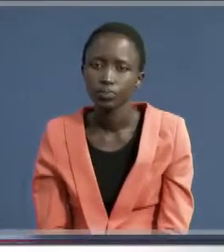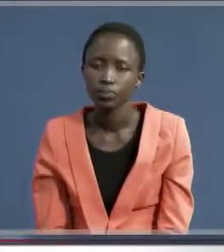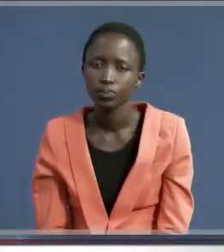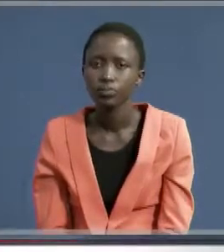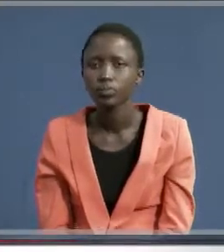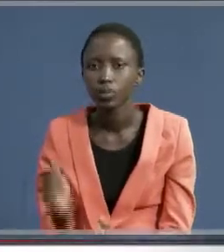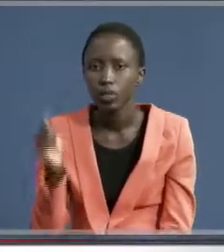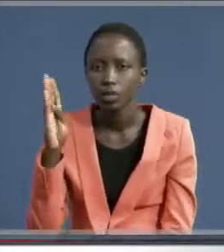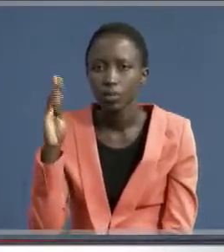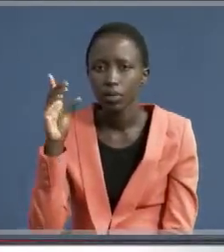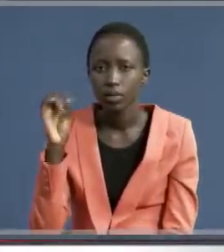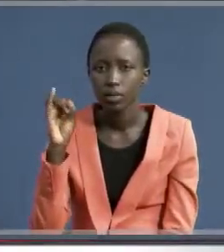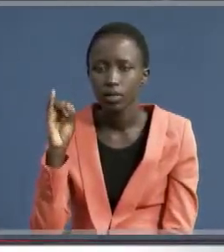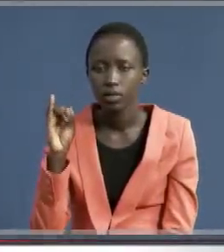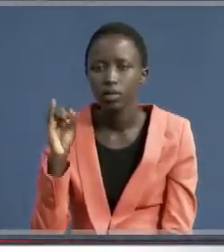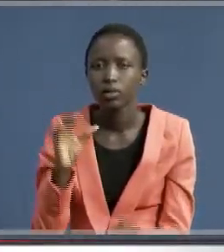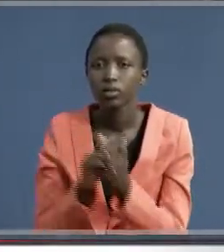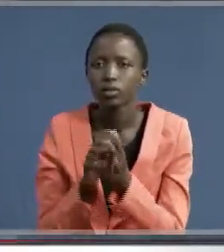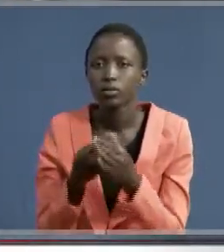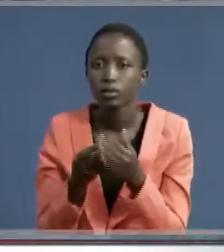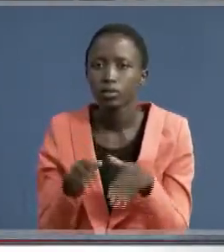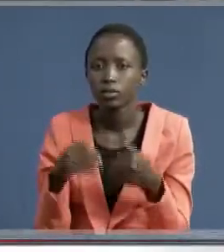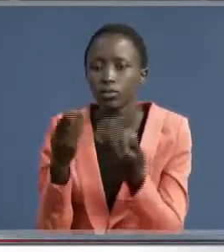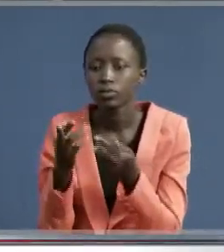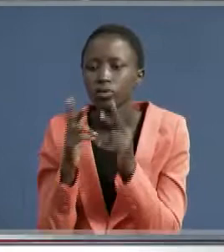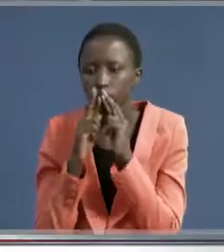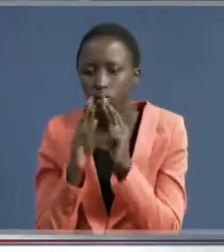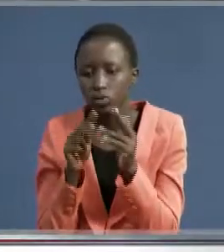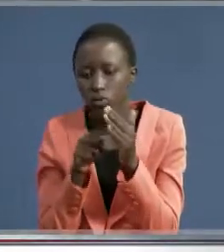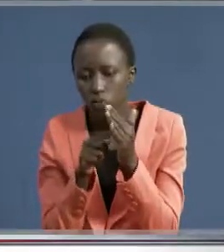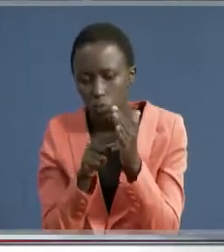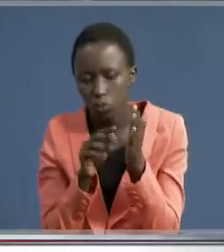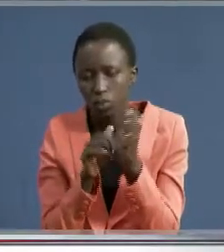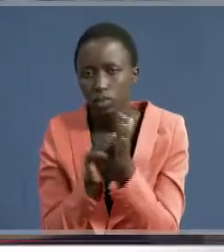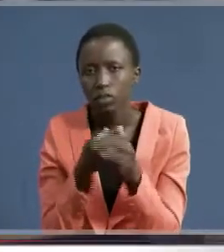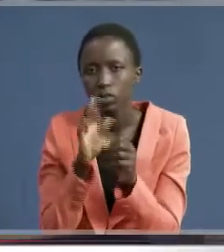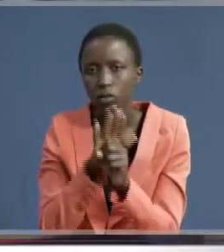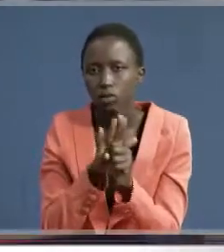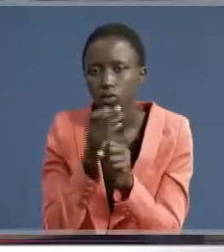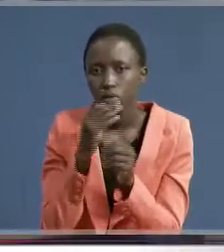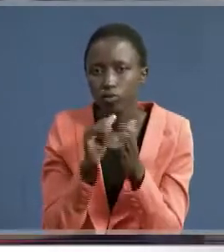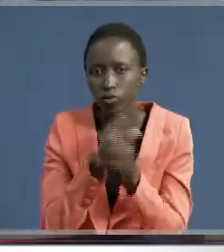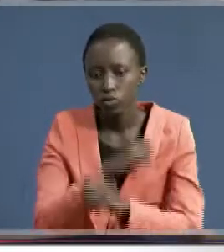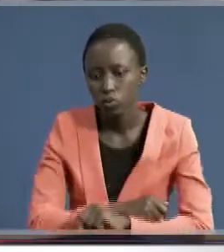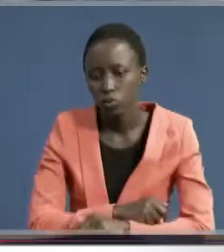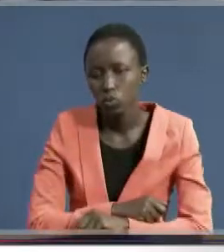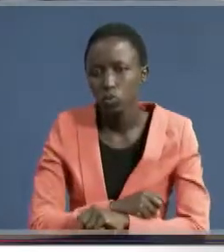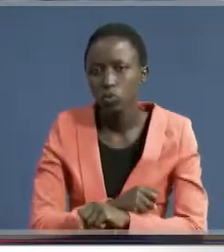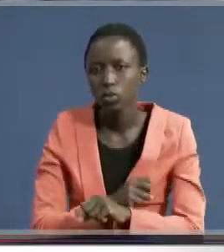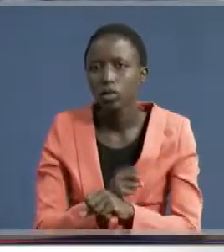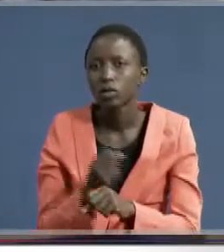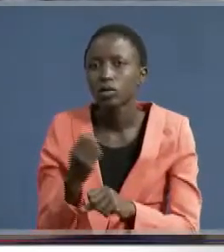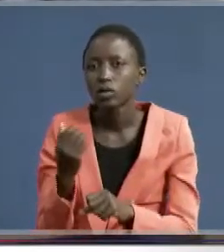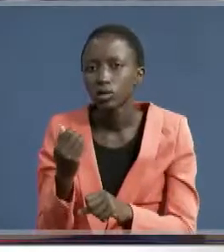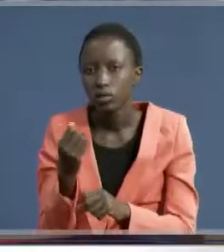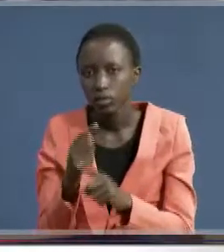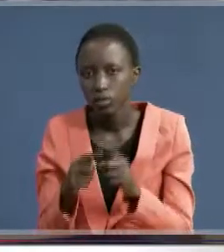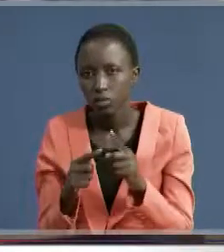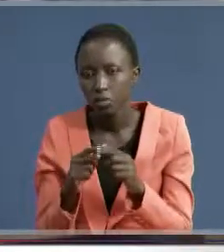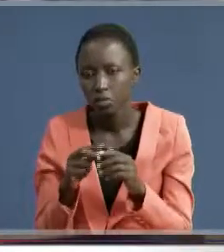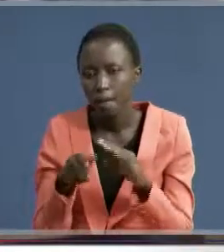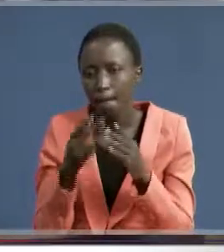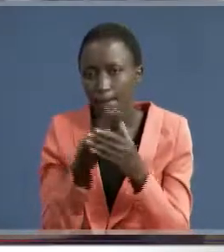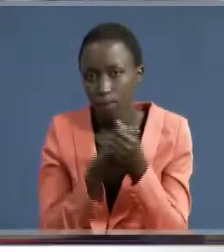Abdi, the chairperson of the task force, released data that showed a majority of school-going age children at both primary